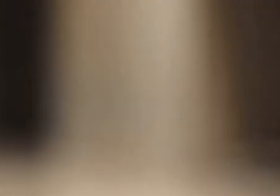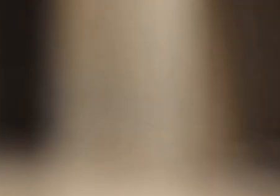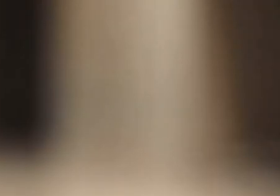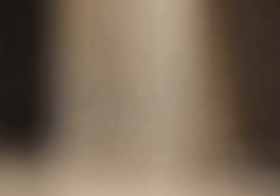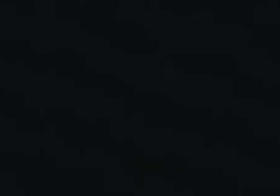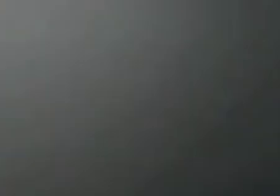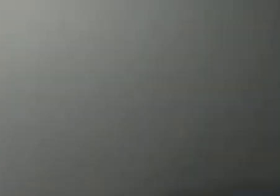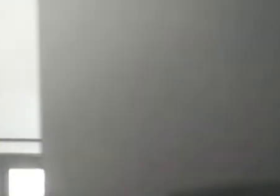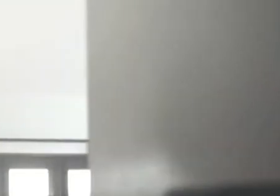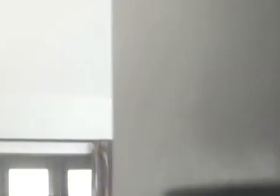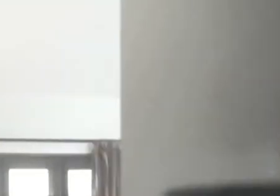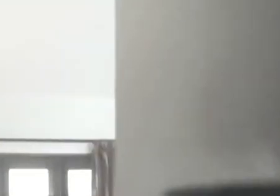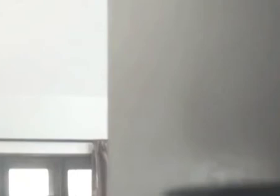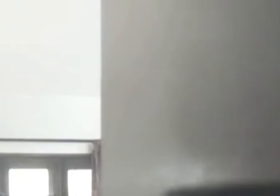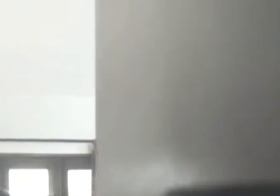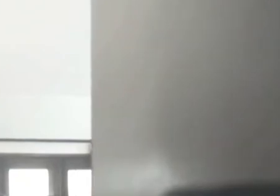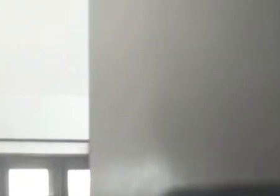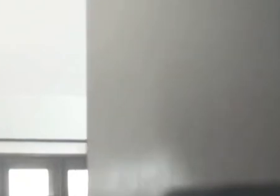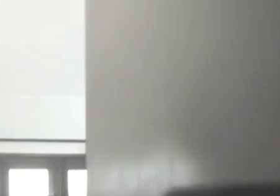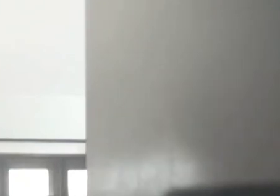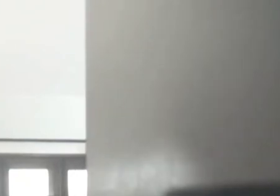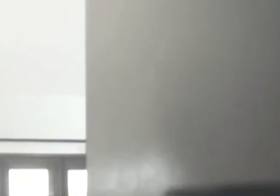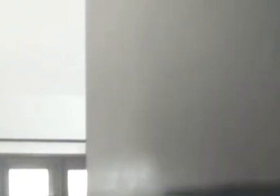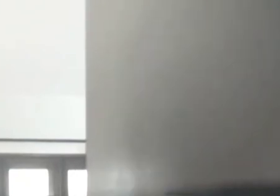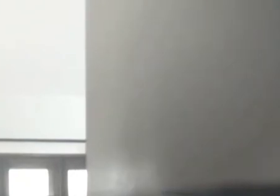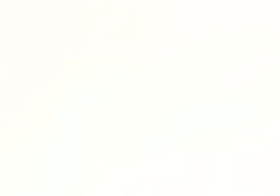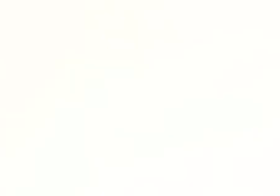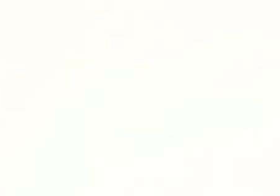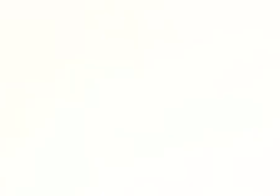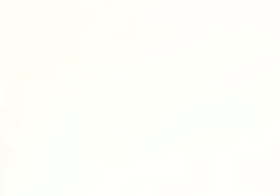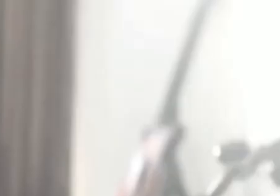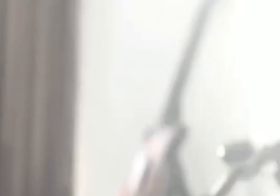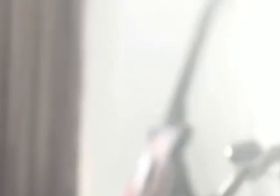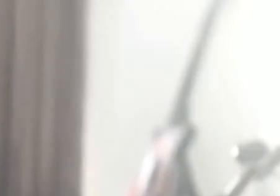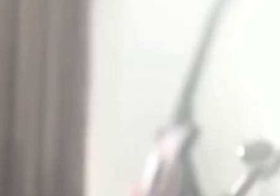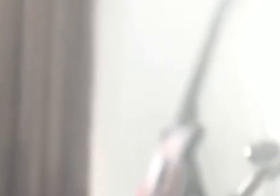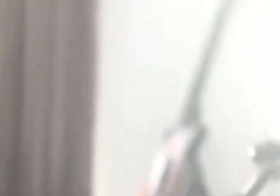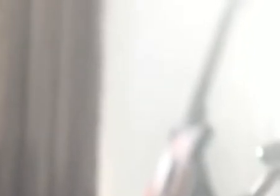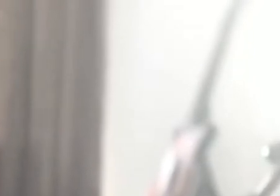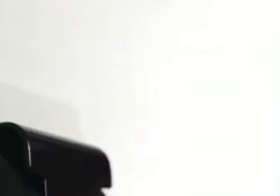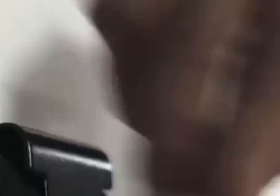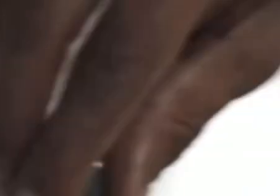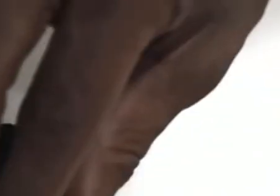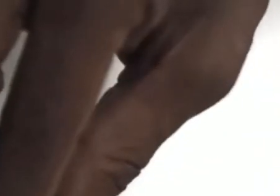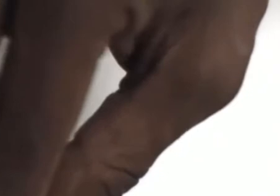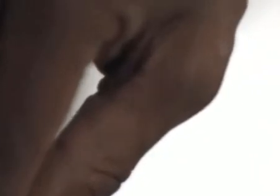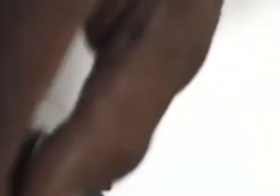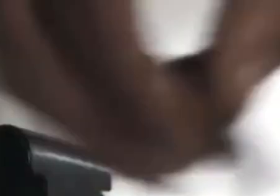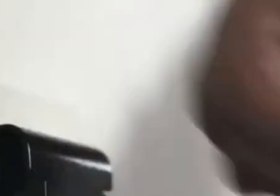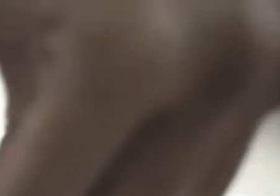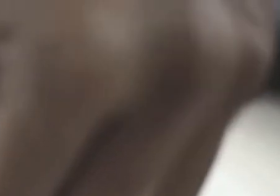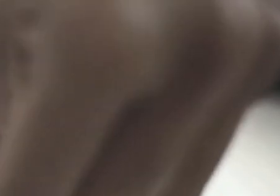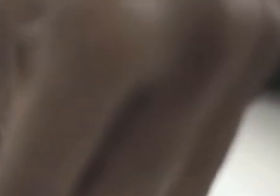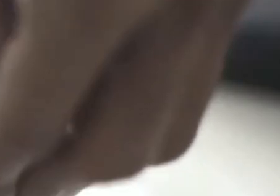how would a shoe in daily life of a youngster probably help them find directions when they're on a bike, when they want to go from one place to another,